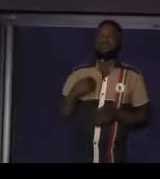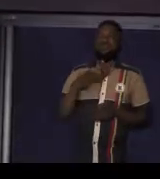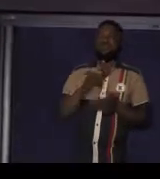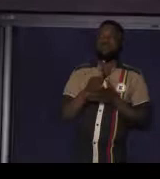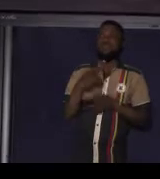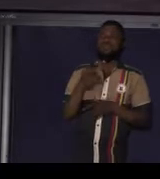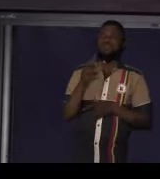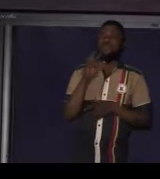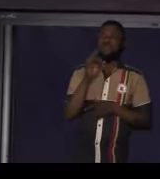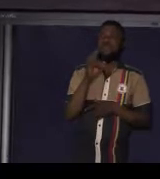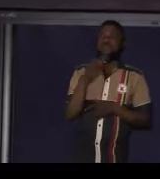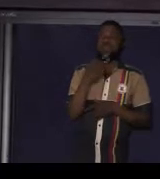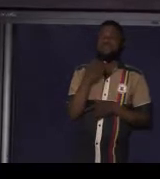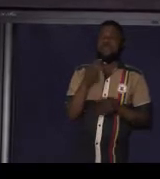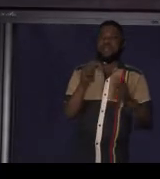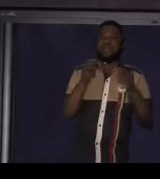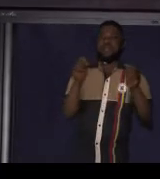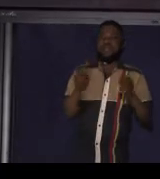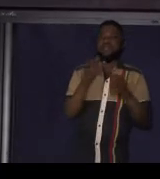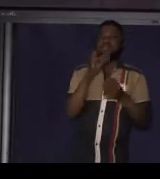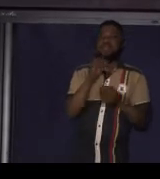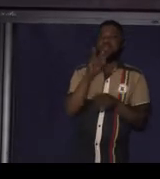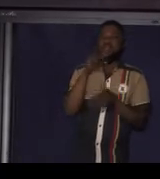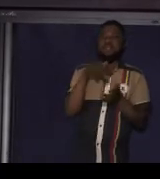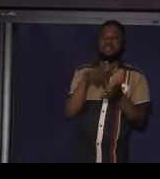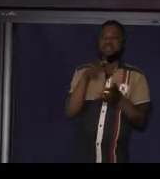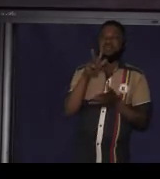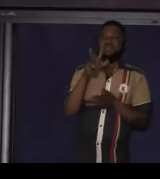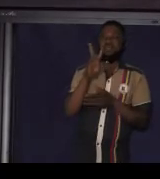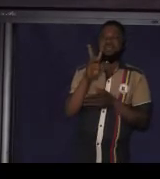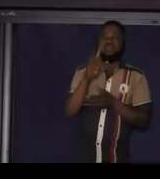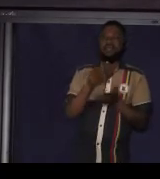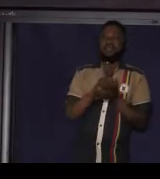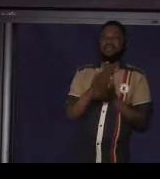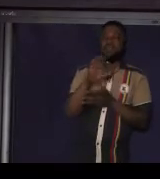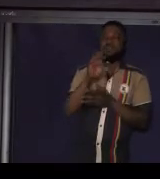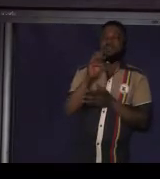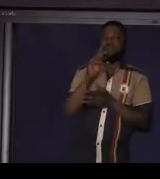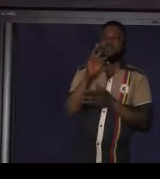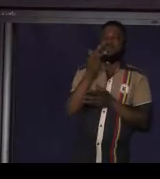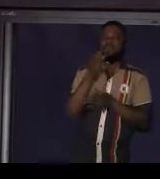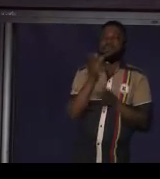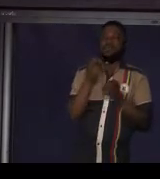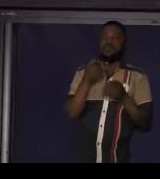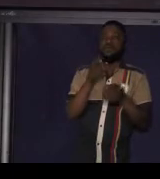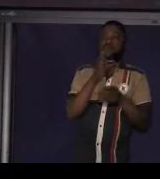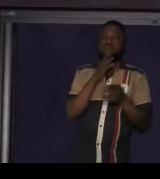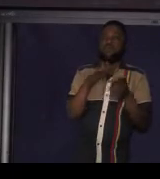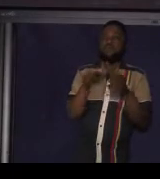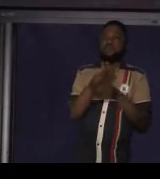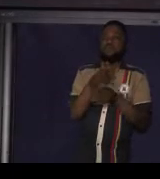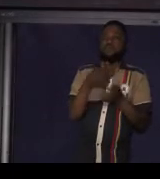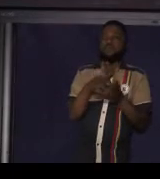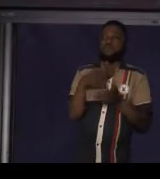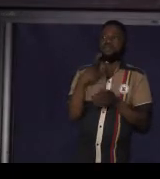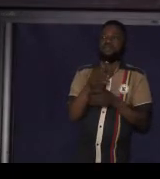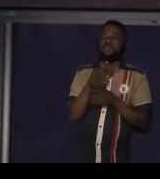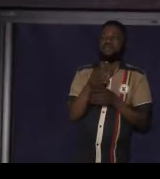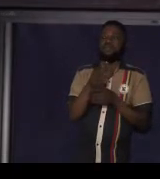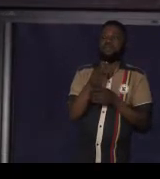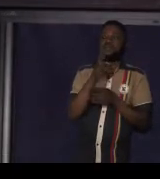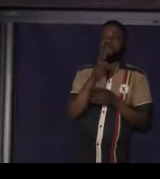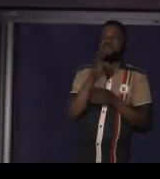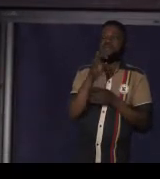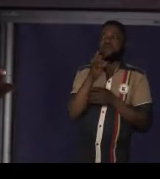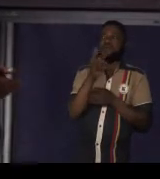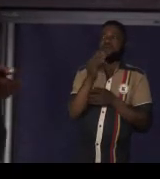All right, so what do we know? We know that the volume of the tank is 36,000 centimeter cubes. And